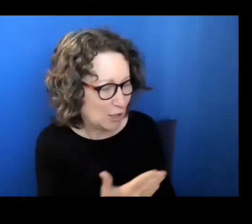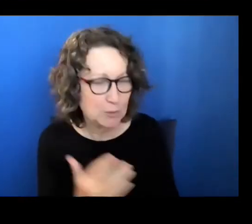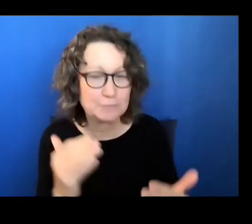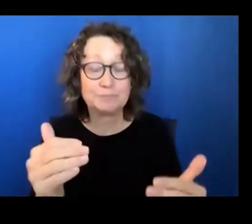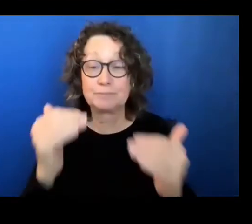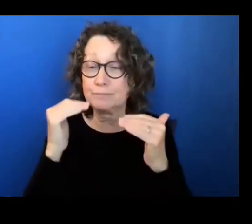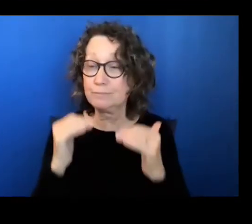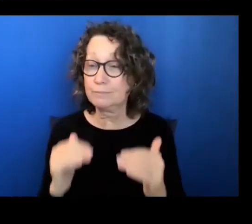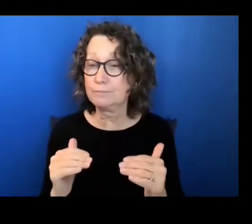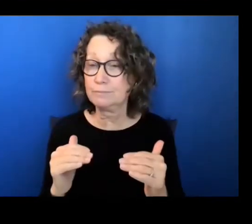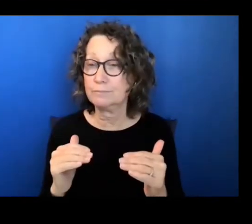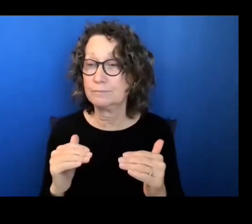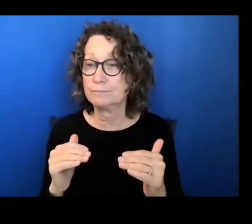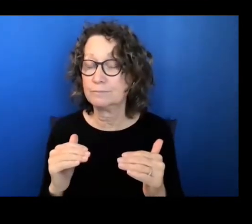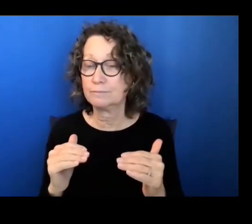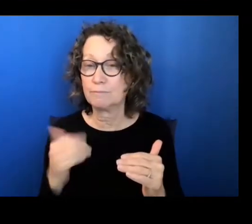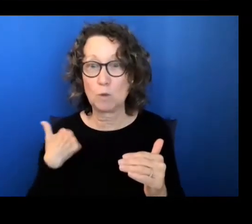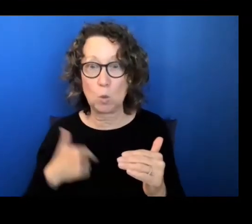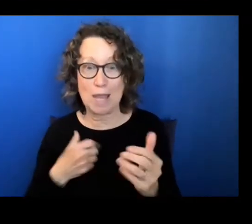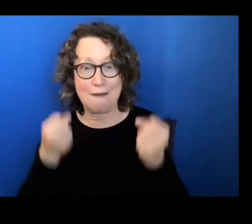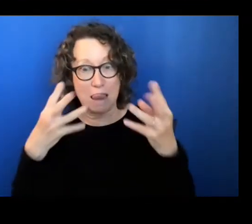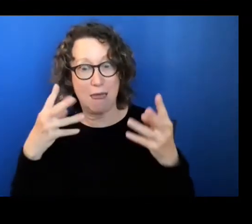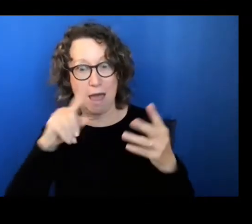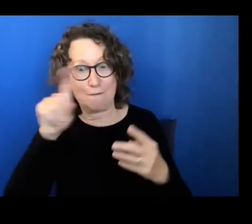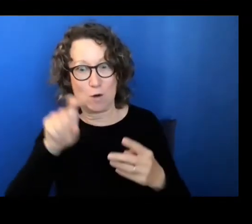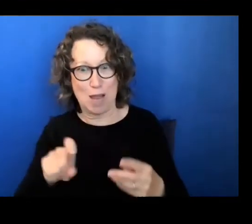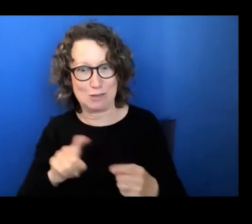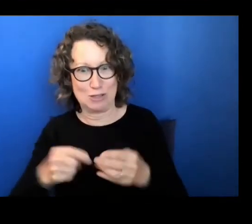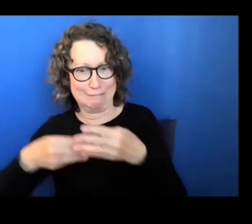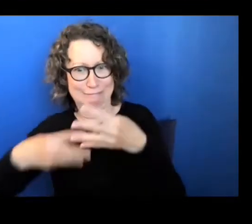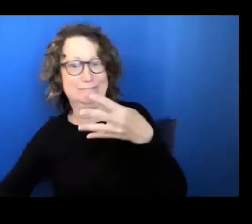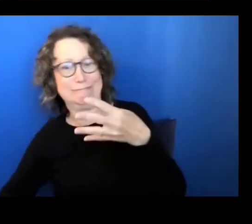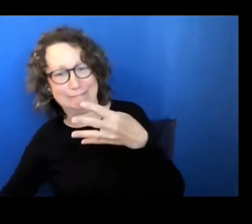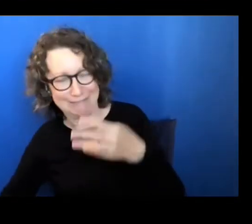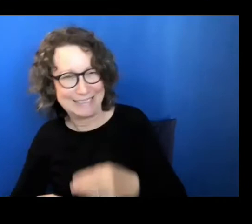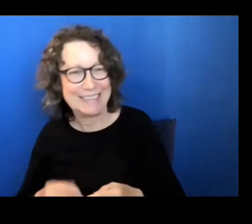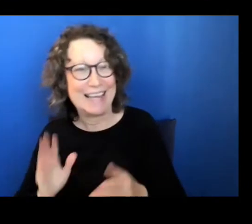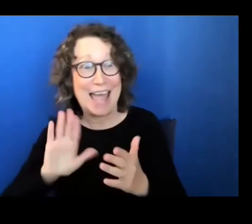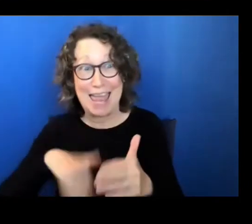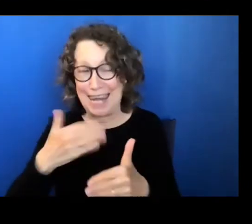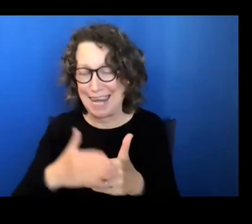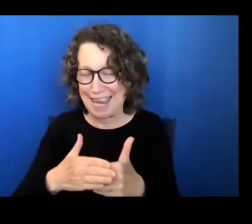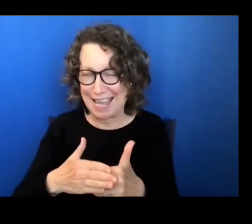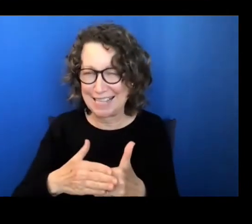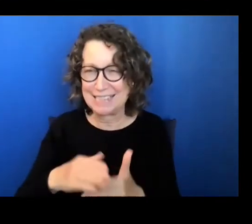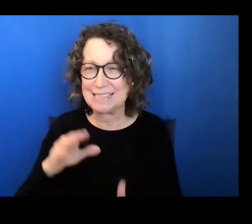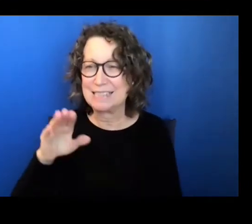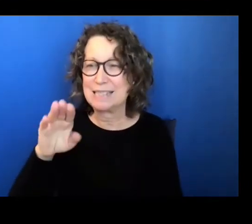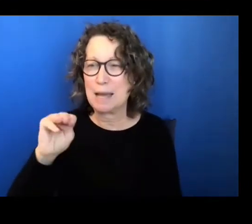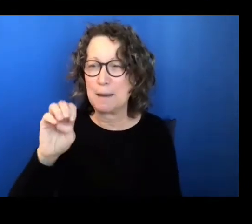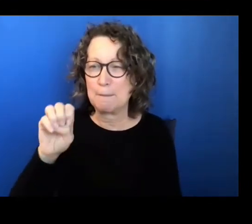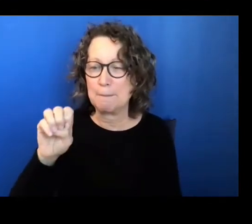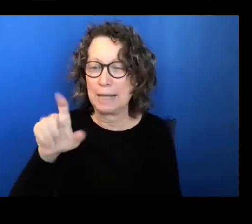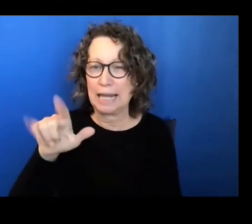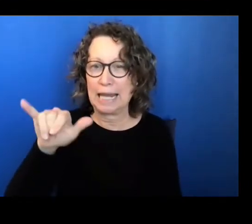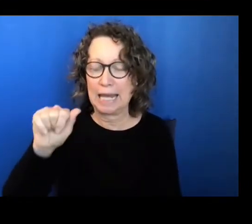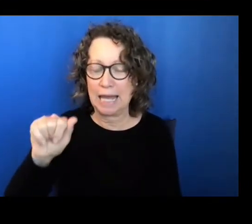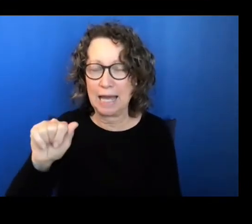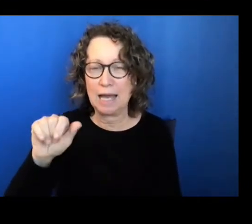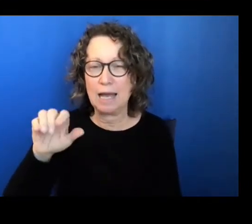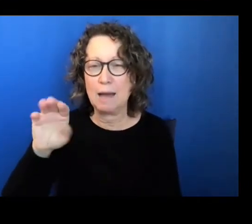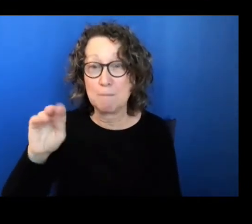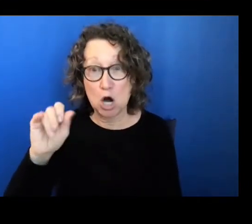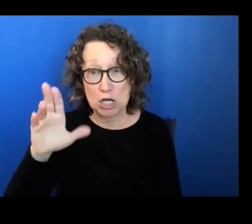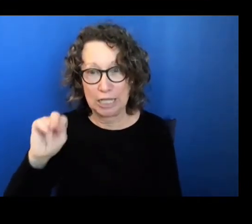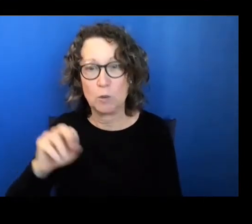And next up, and by the way, we have a lot of questions in the queue. Next up is Malia Martin with Santa Maria Sun,